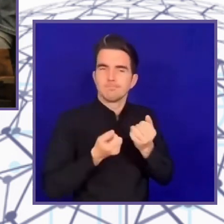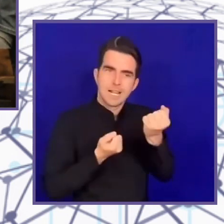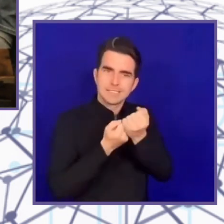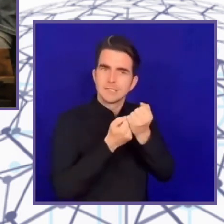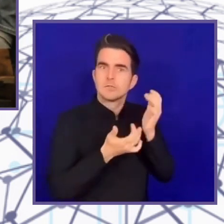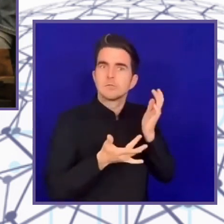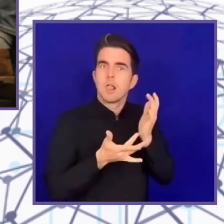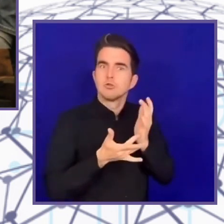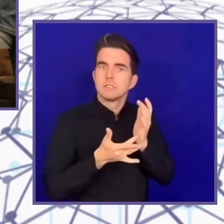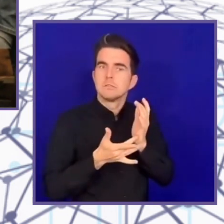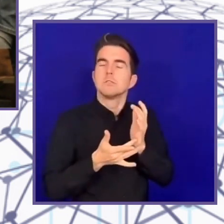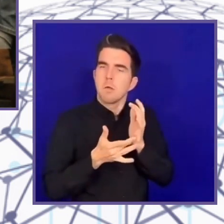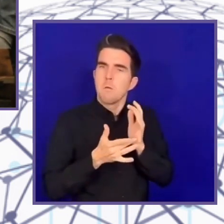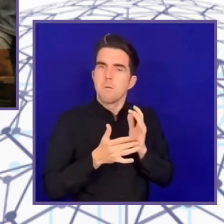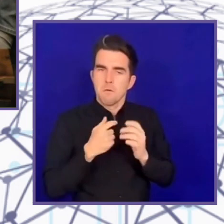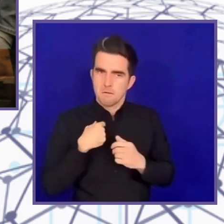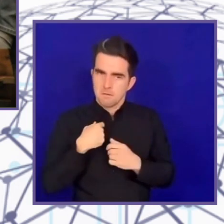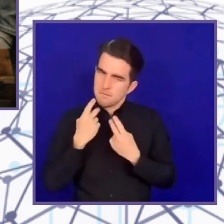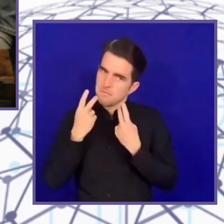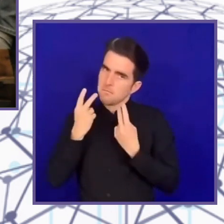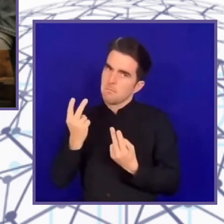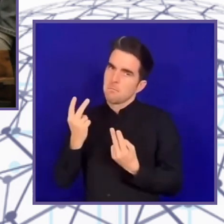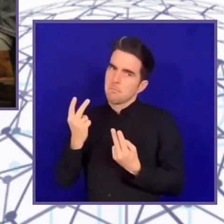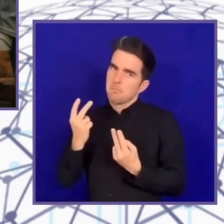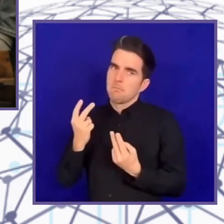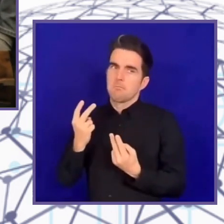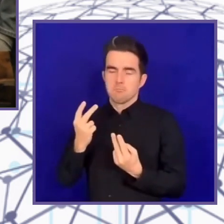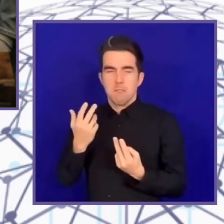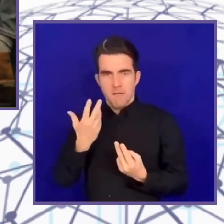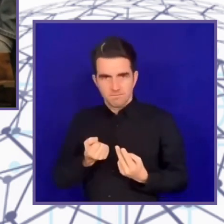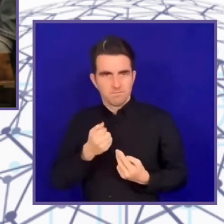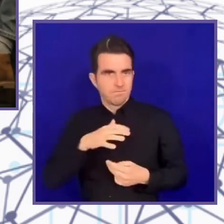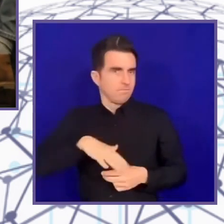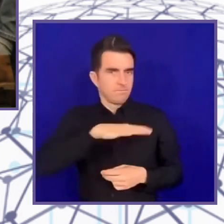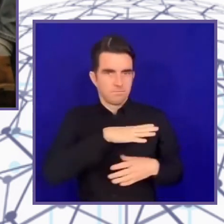visual impairment. So how can we interact with